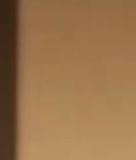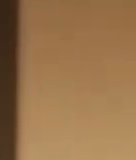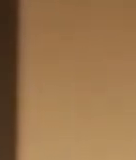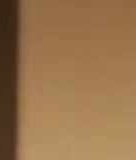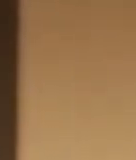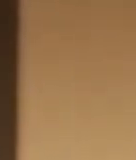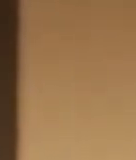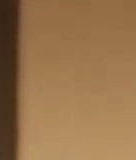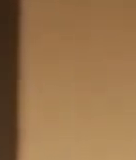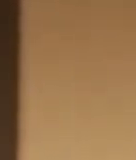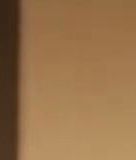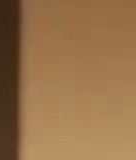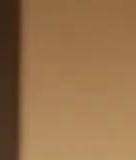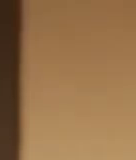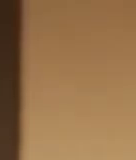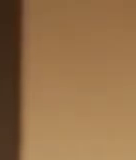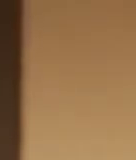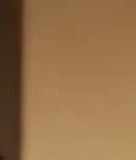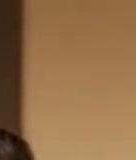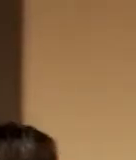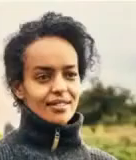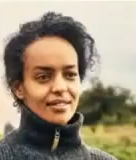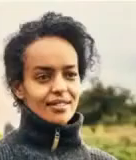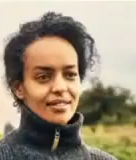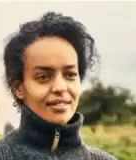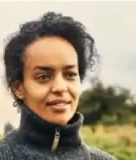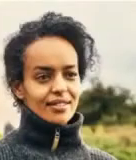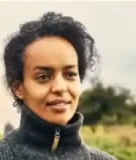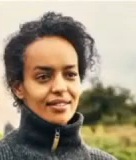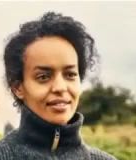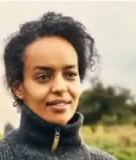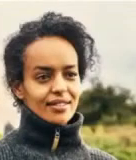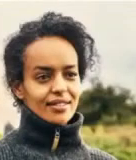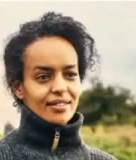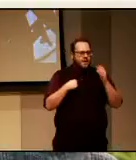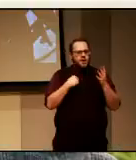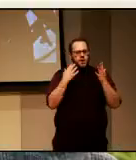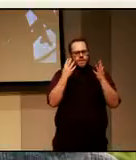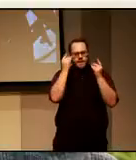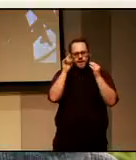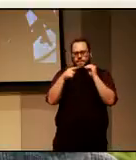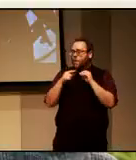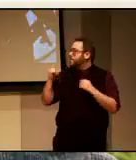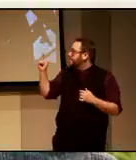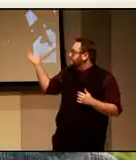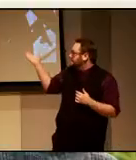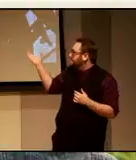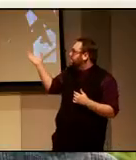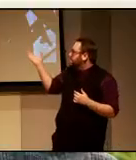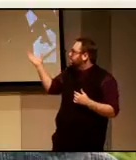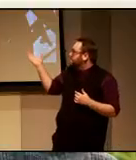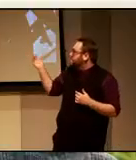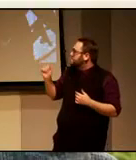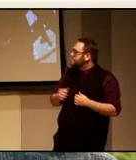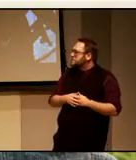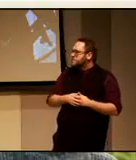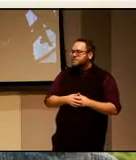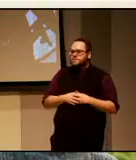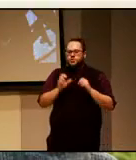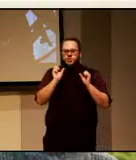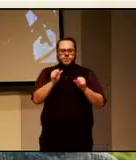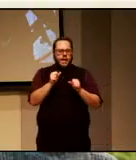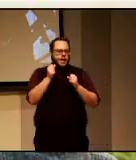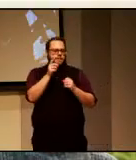So let's see if I can get this, there we go. I also want to think about this question. This you can keep to